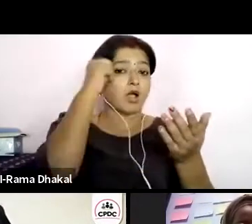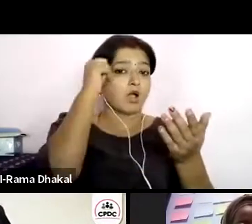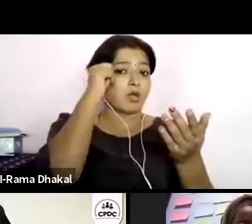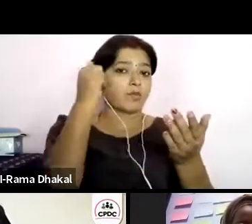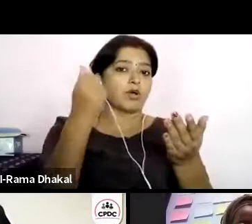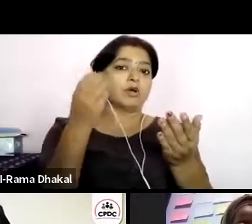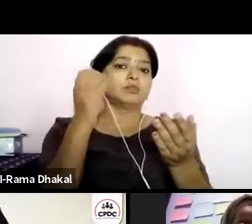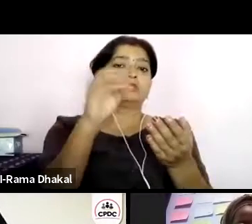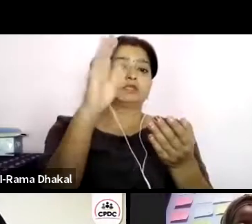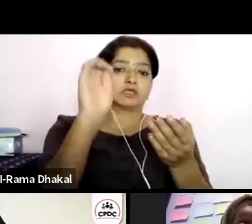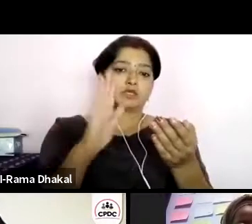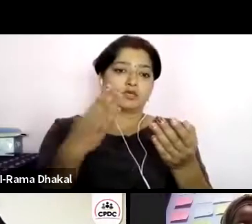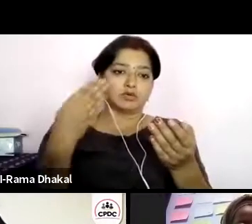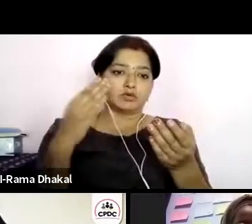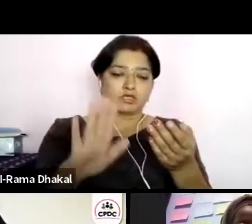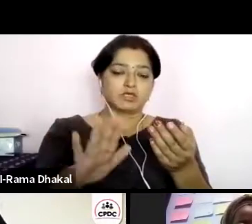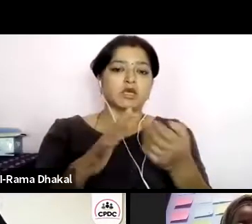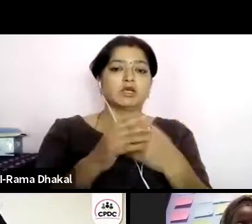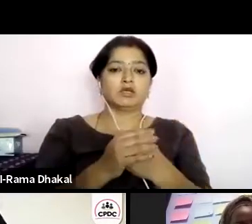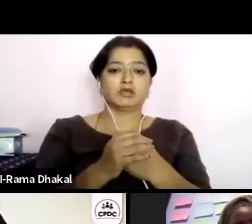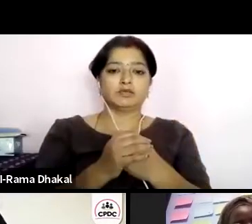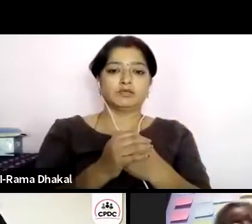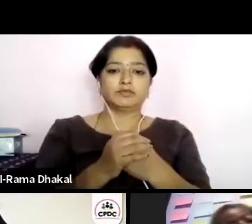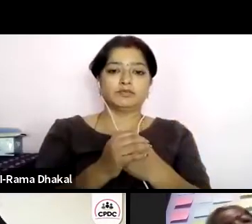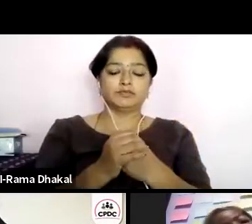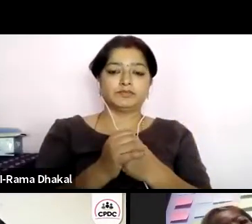Funding is an issue, and